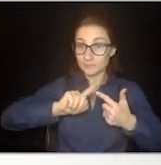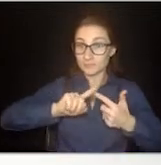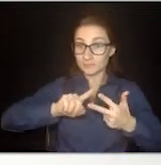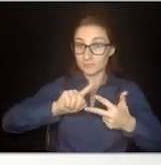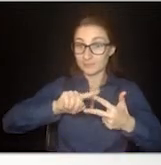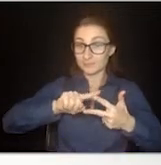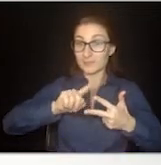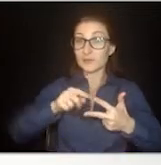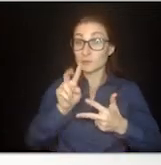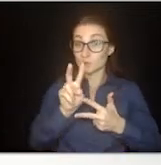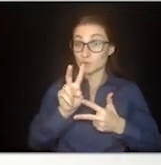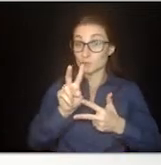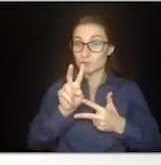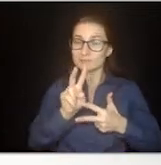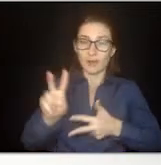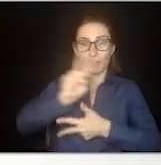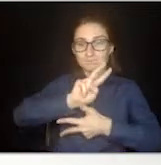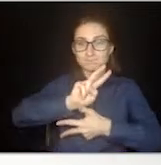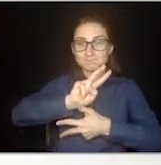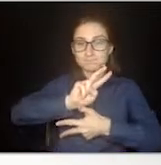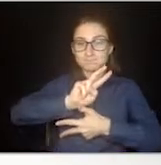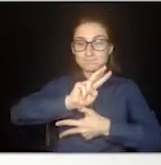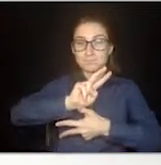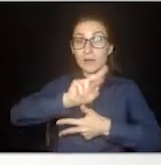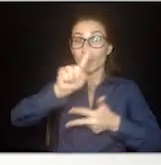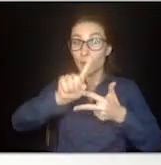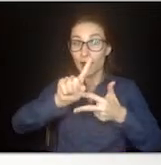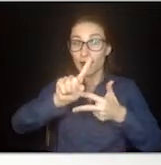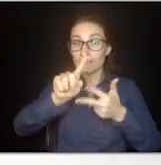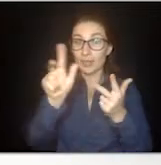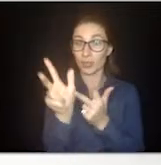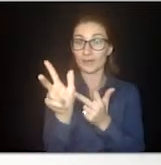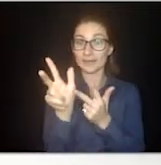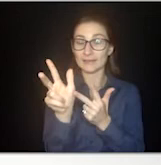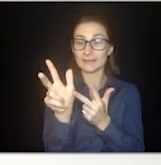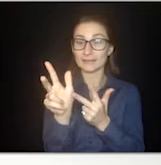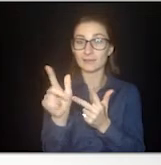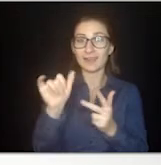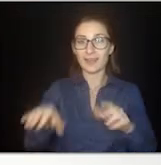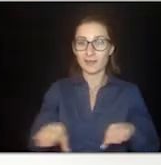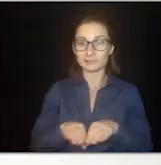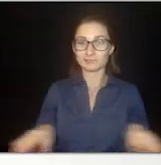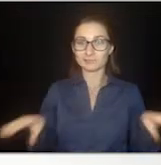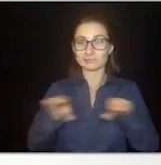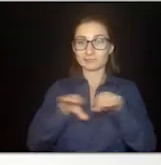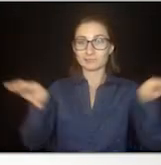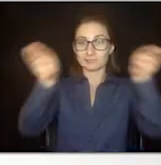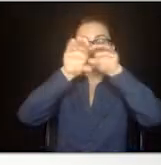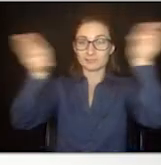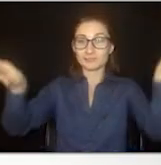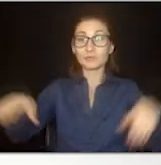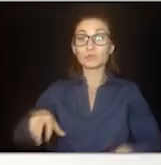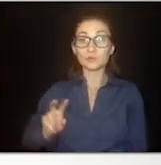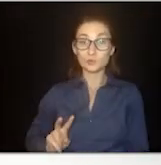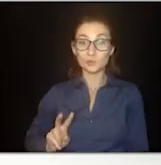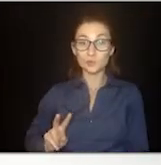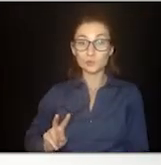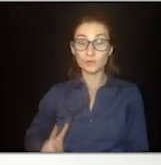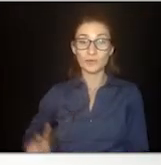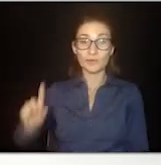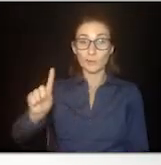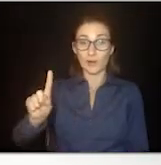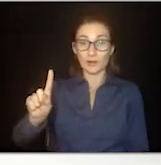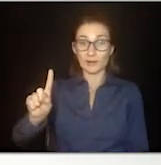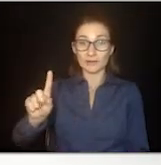1, 3 is Piaget's movement of how learners develop. And